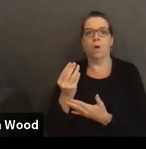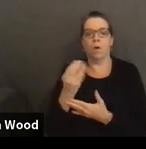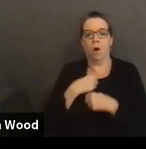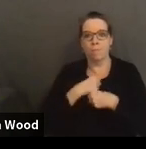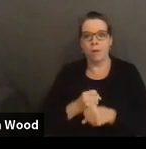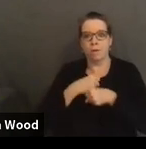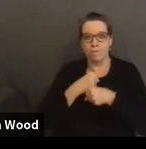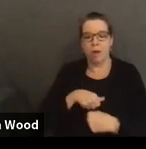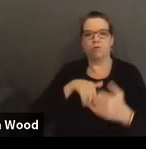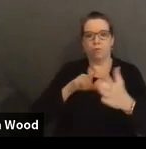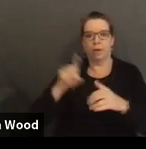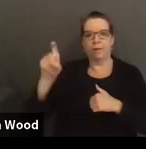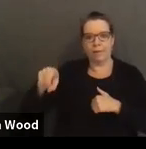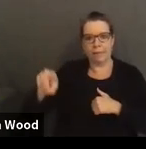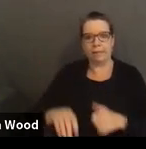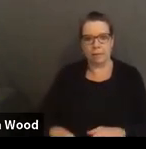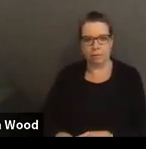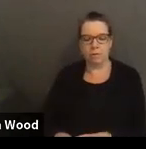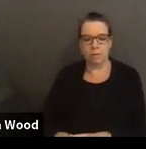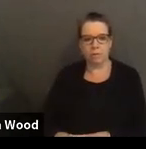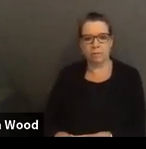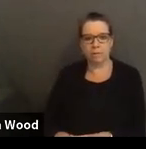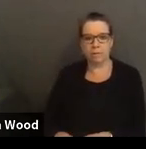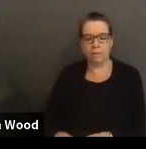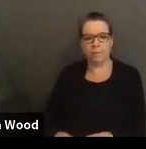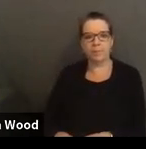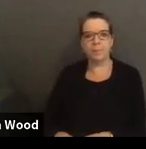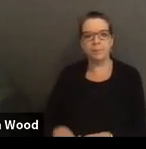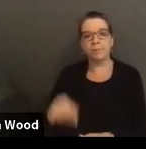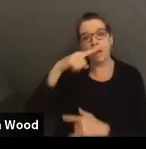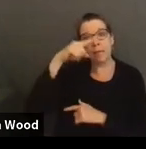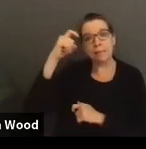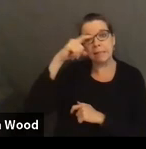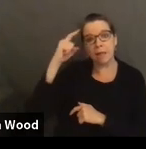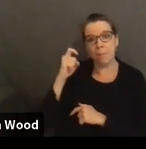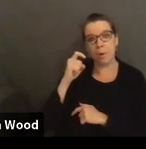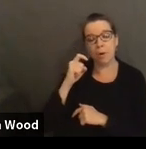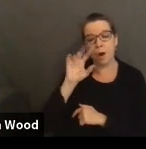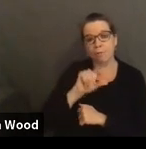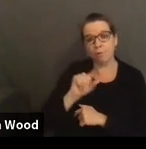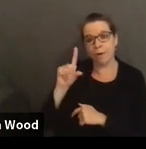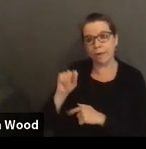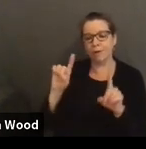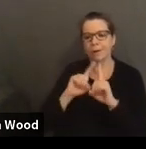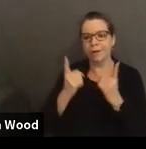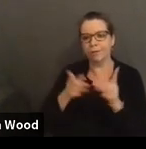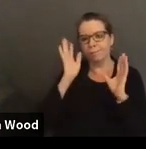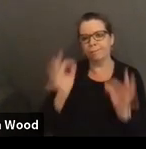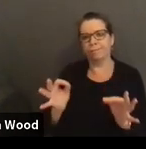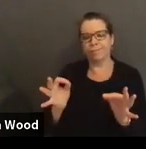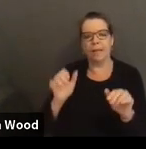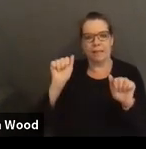address today's needs. And in the summer of 2020, districts determined this could